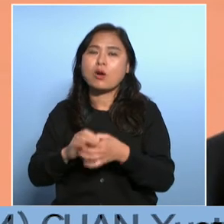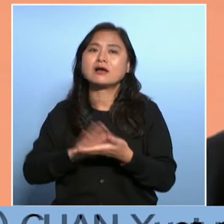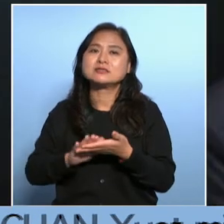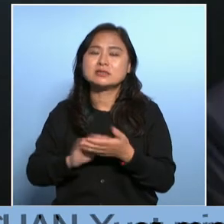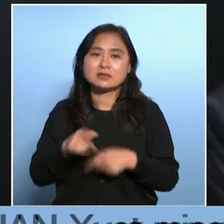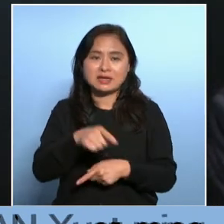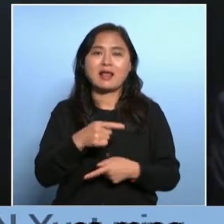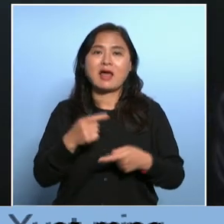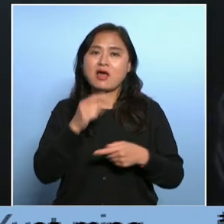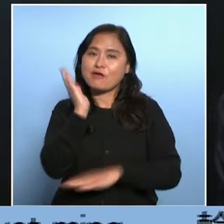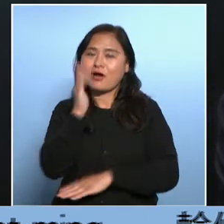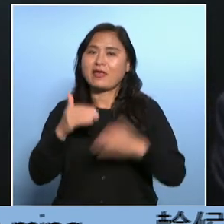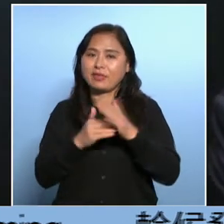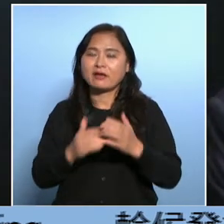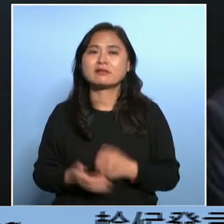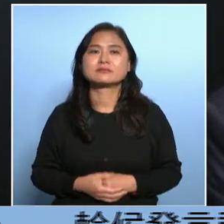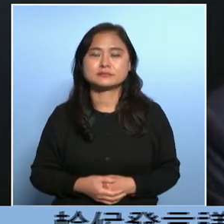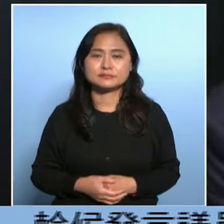businesses.